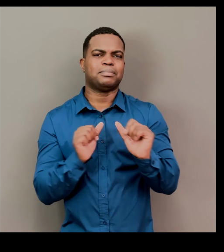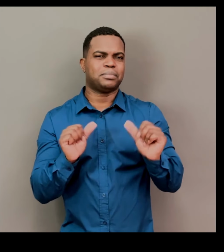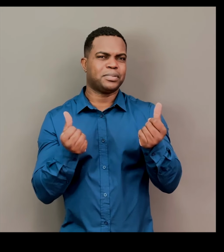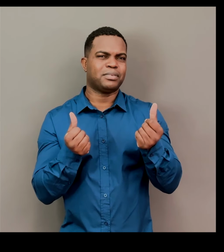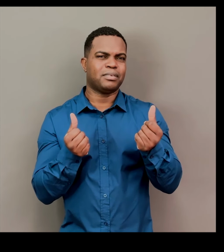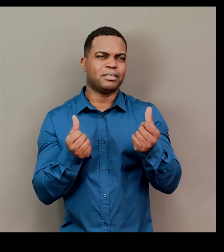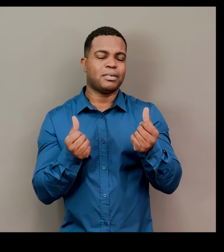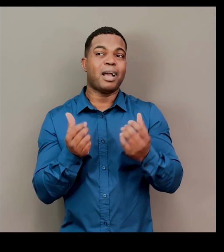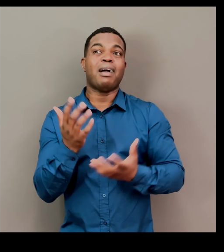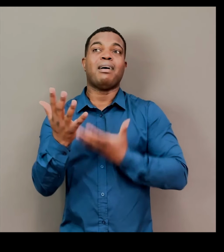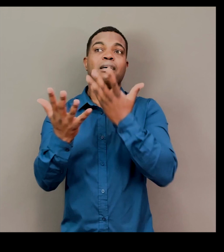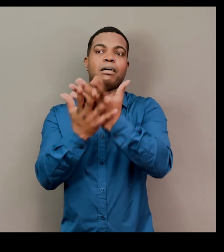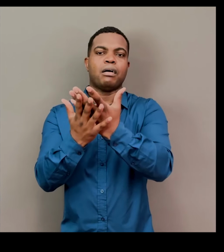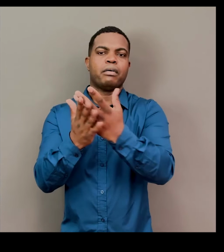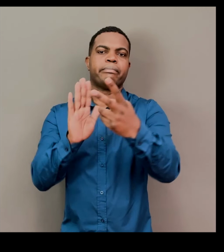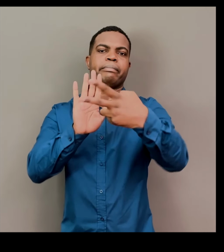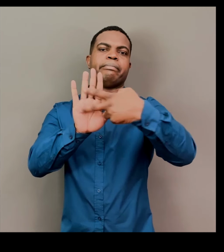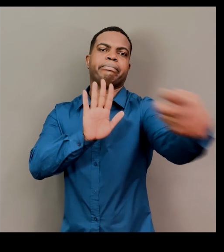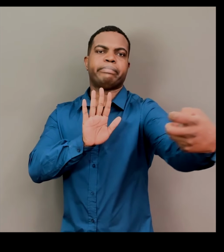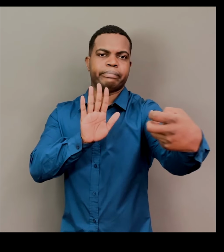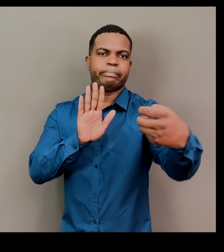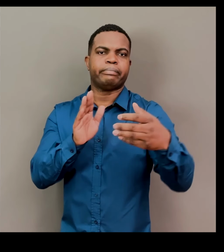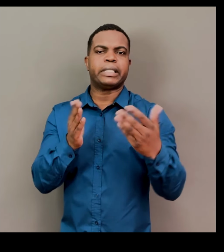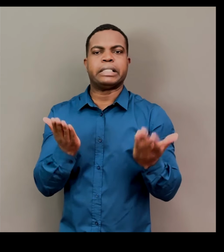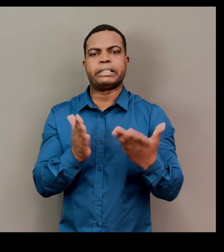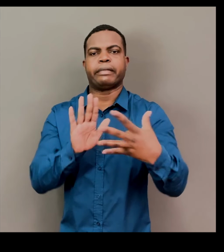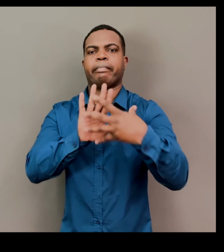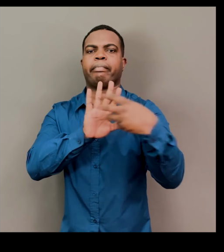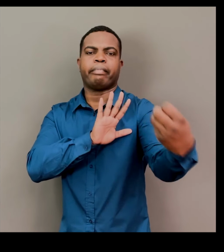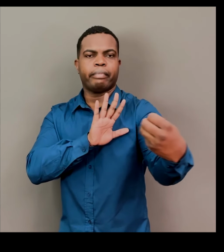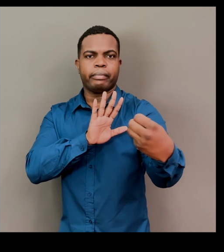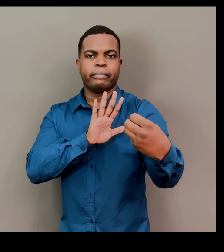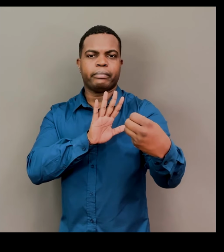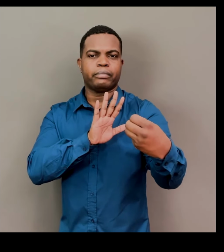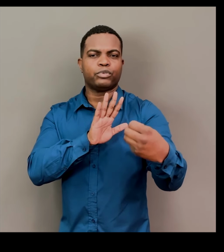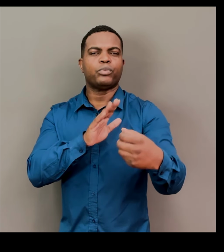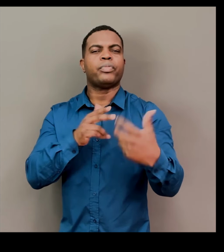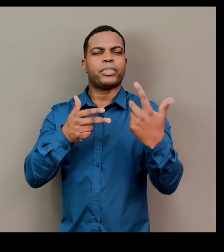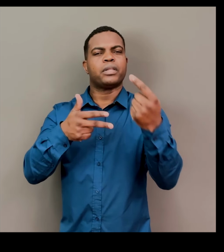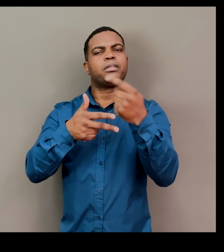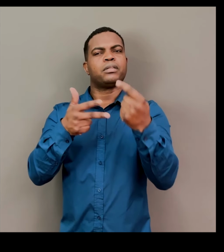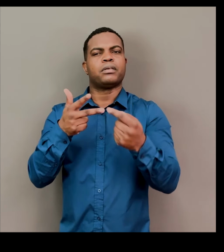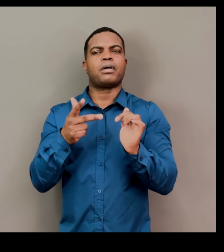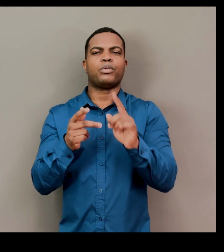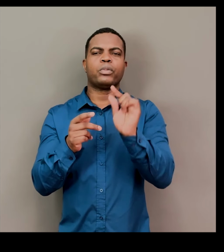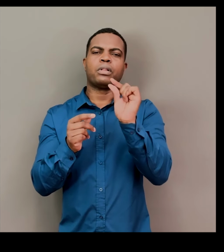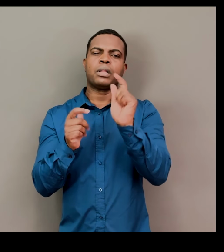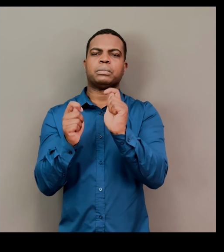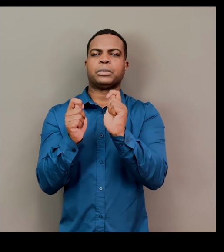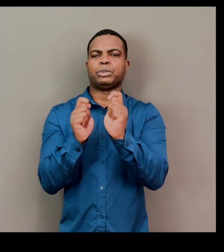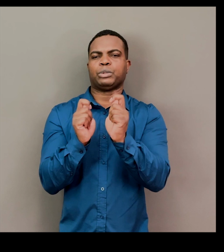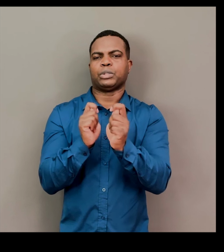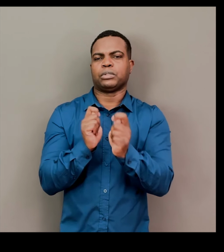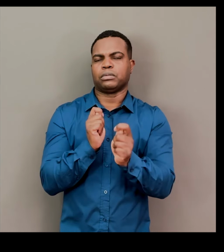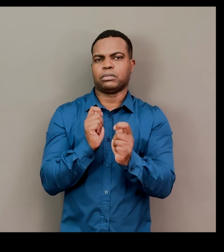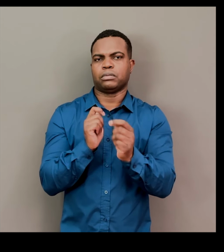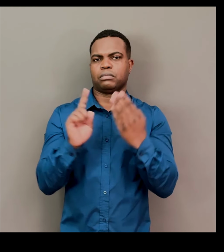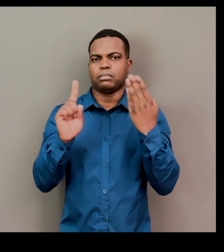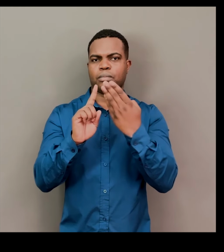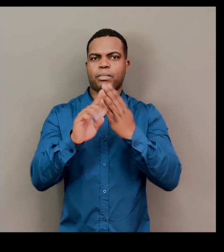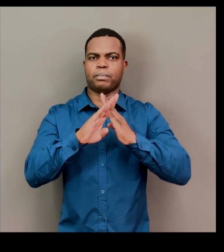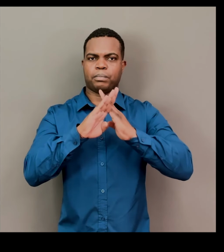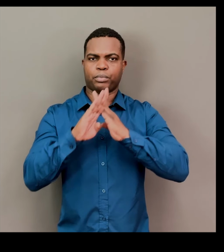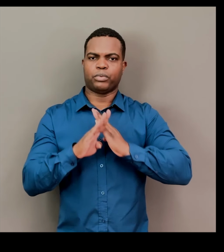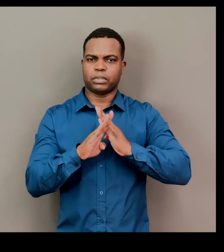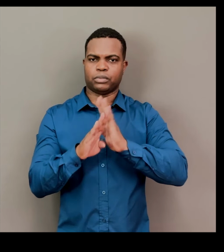So it's really hard to strike a balance, but there are three areas where you can make small changes to protect your